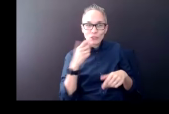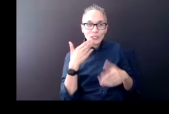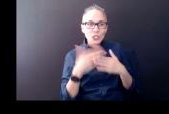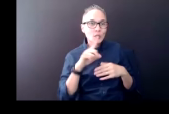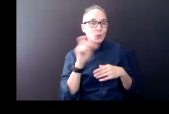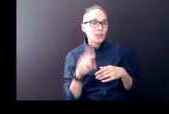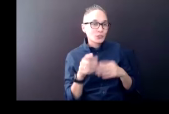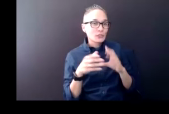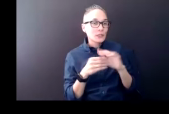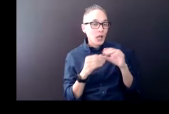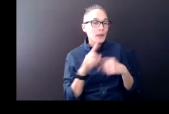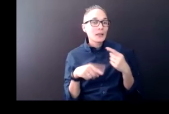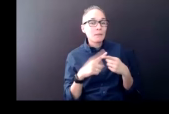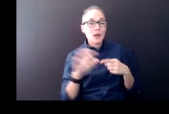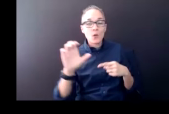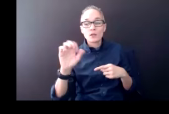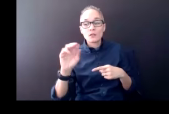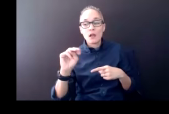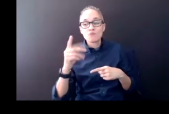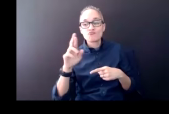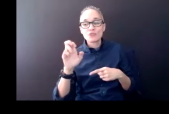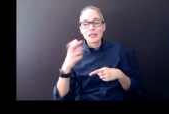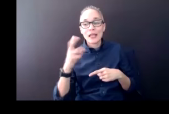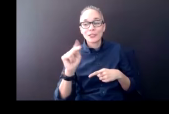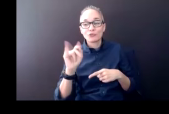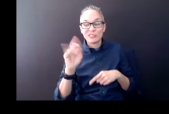and comments about comprehension in the Awesome. chat. Okay.